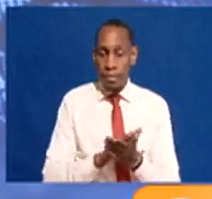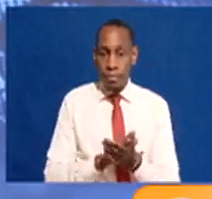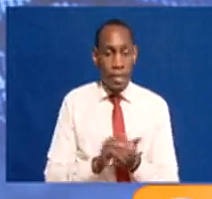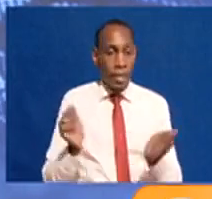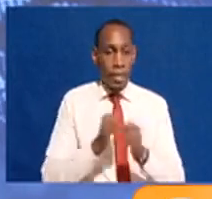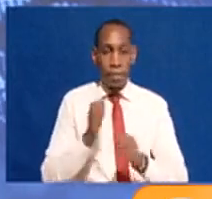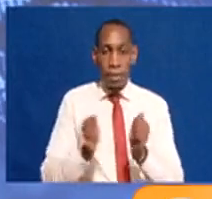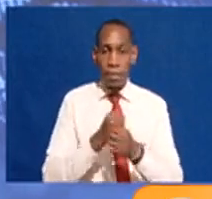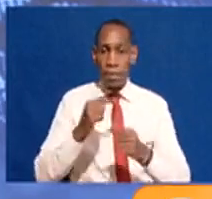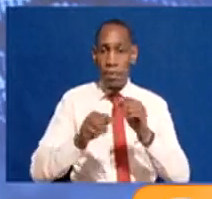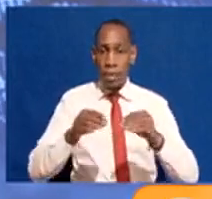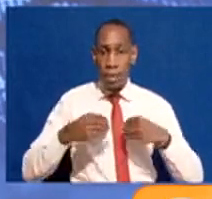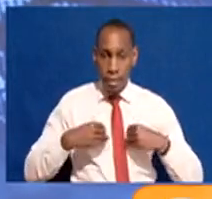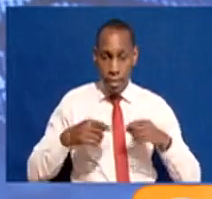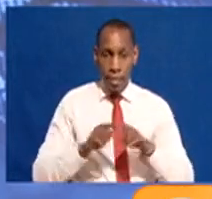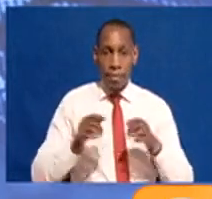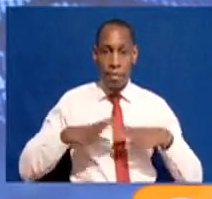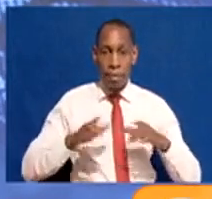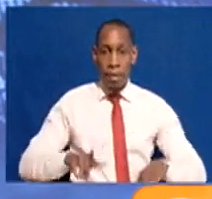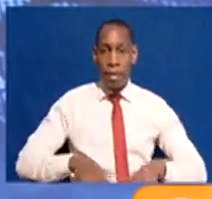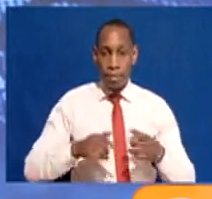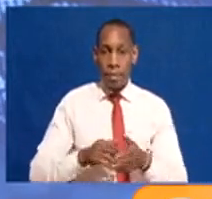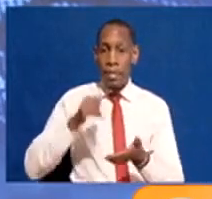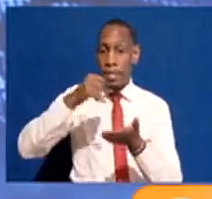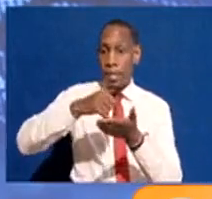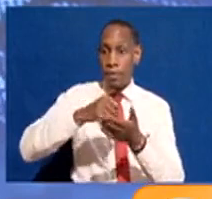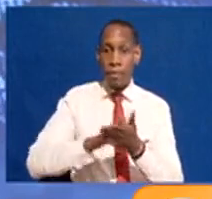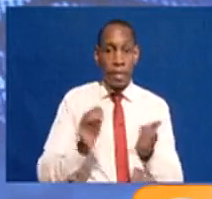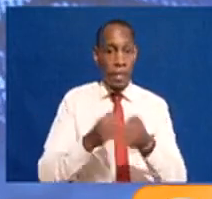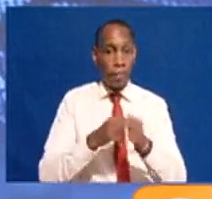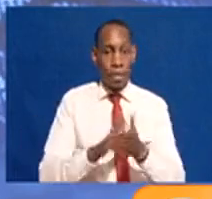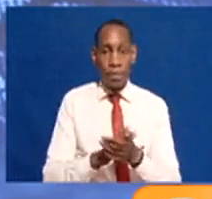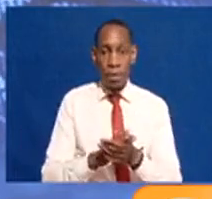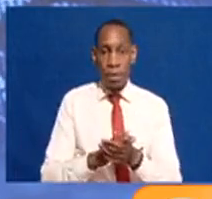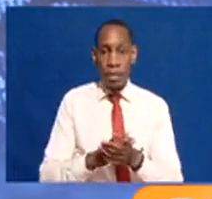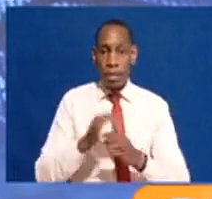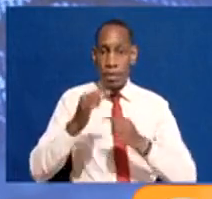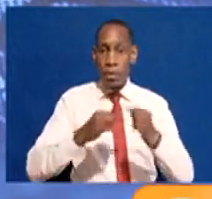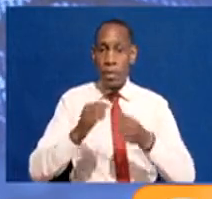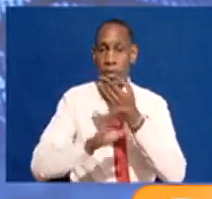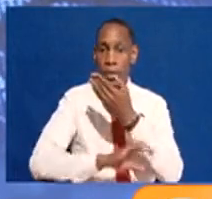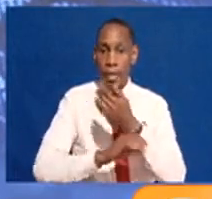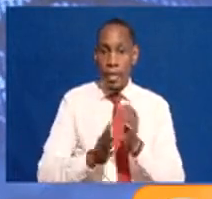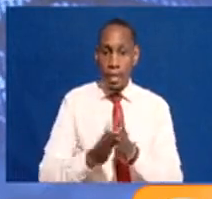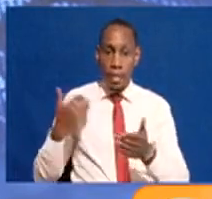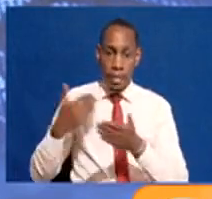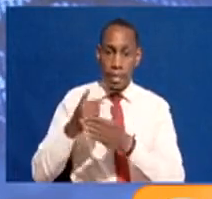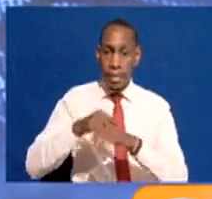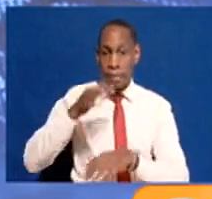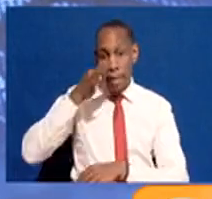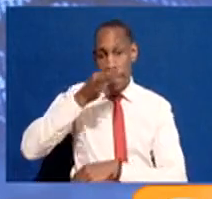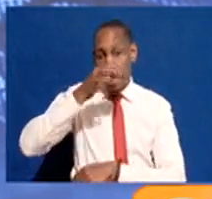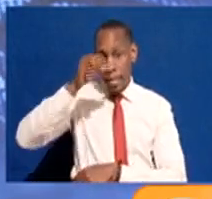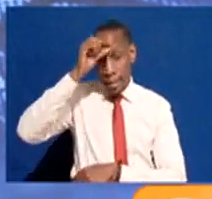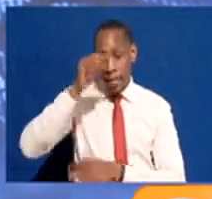unacceptable. And these are people's lives we're playing with. We cannot be that country that has, since Kibaki's administration,